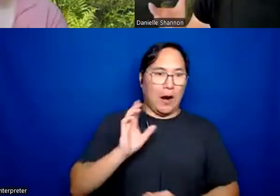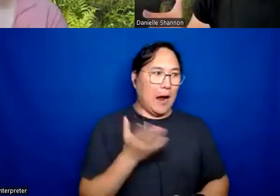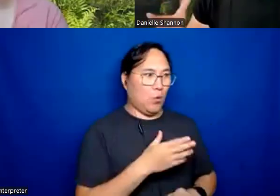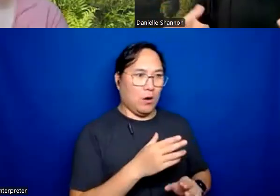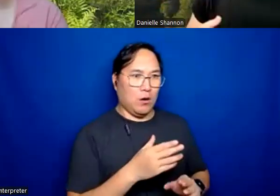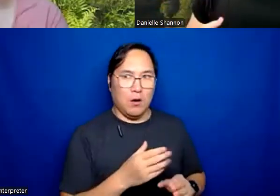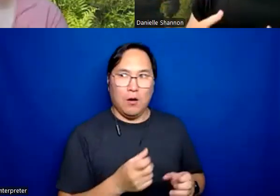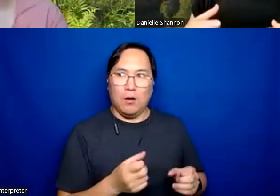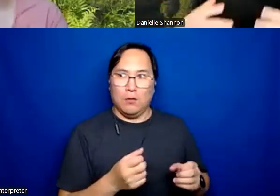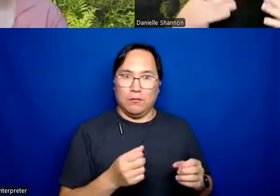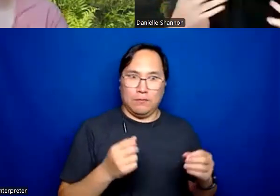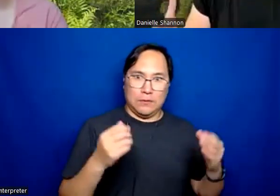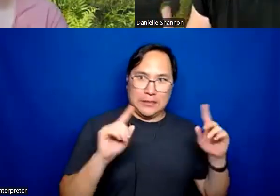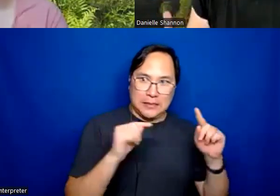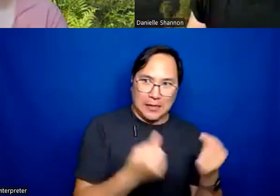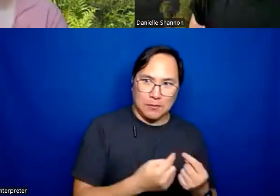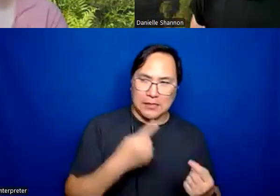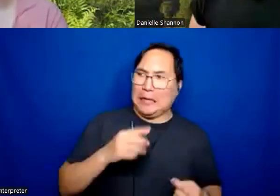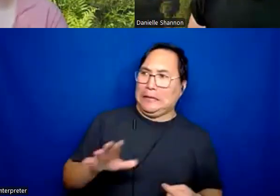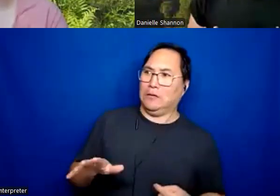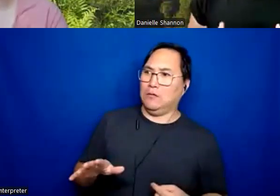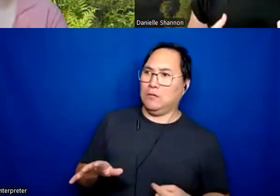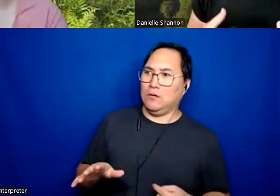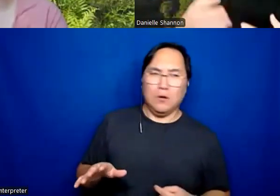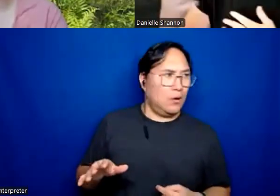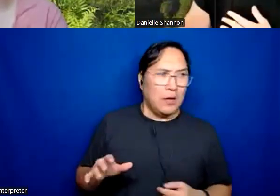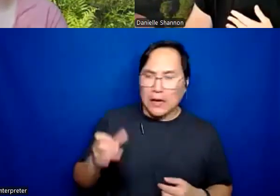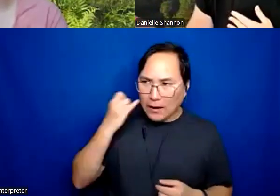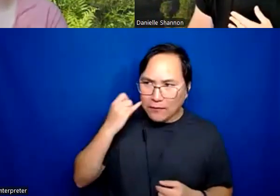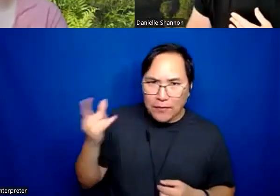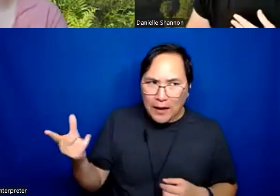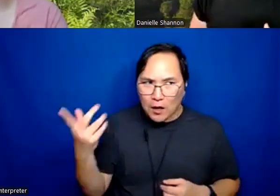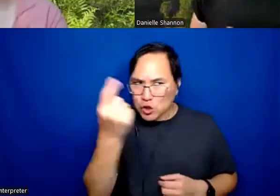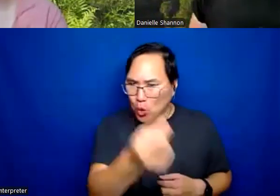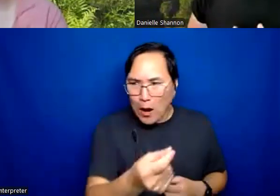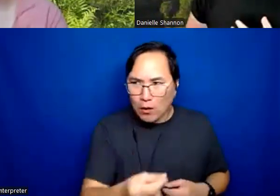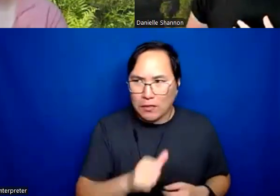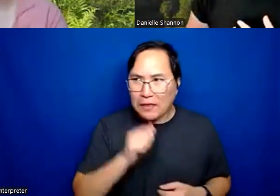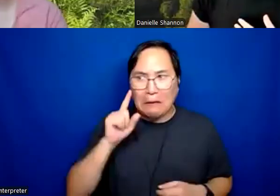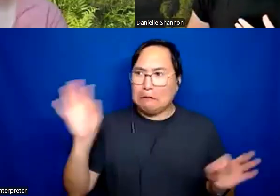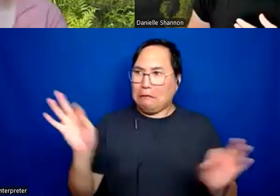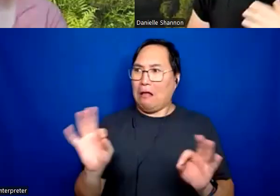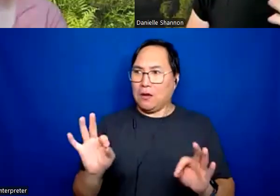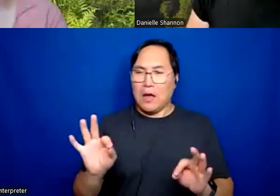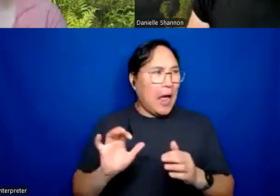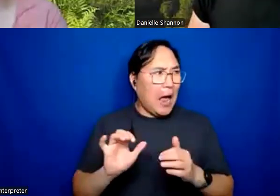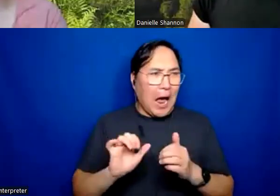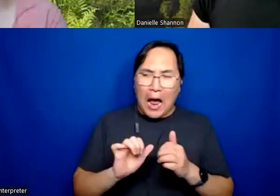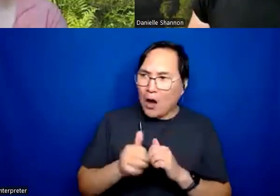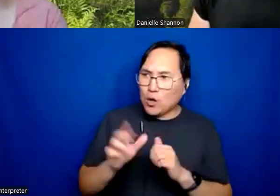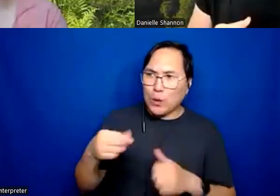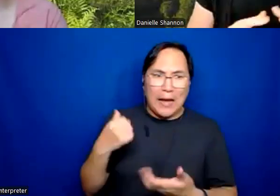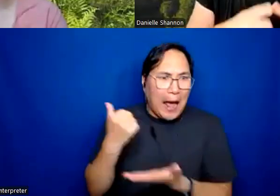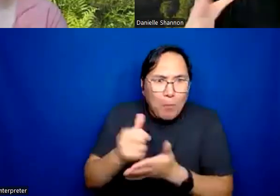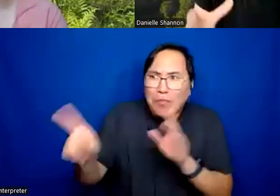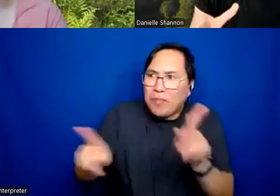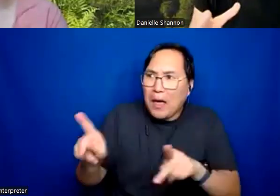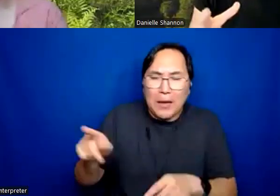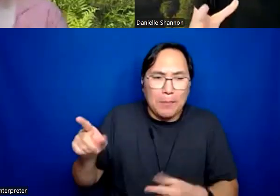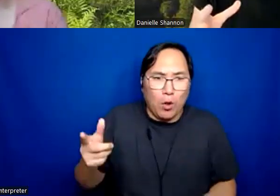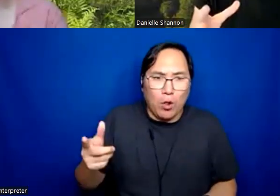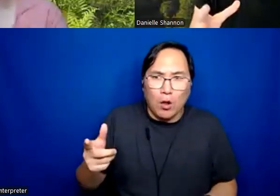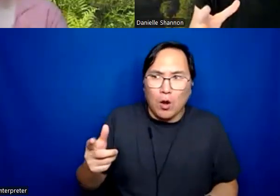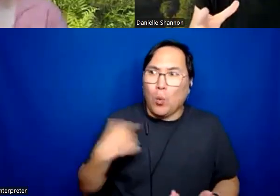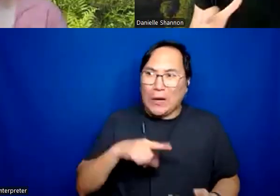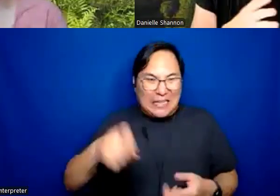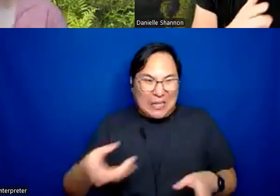oh my gosh, how are we going to get out there to help people? Should we close these trails in different times of the year? Does this, you know, all use trail